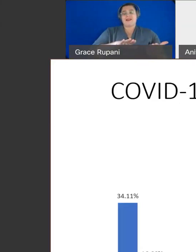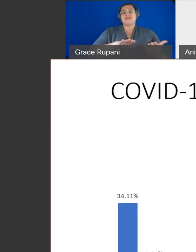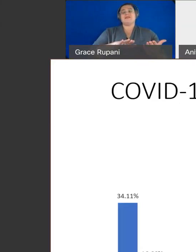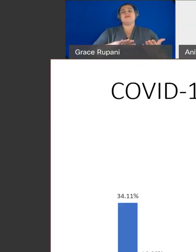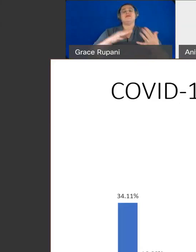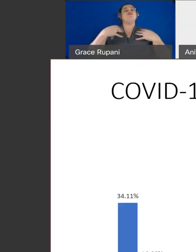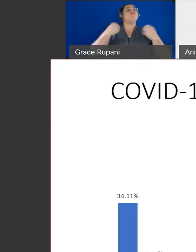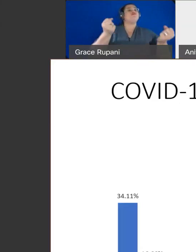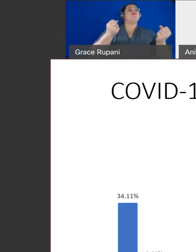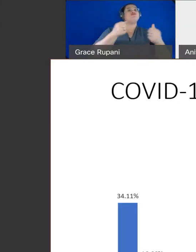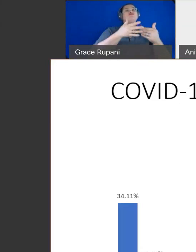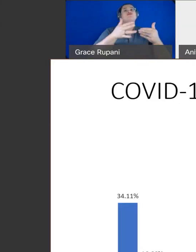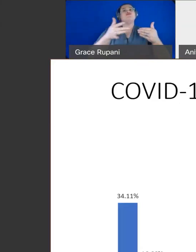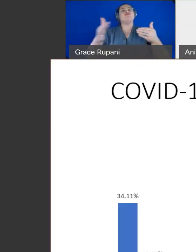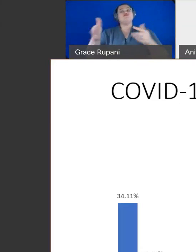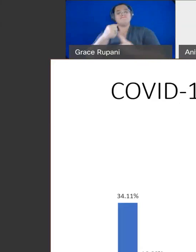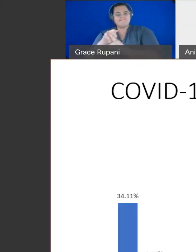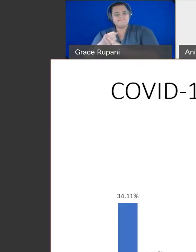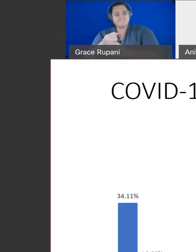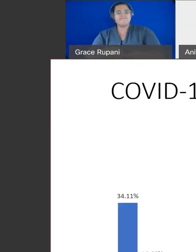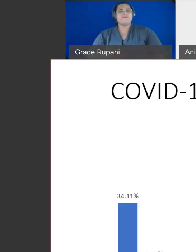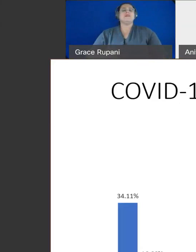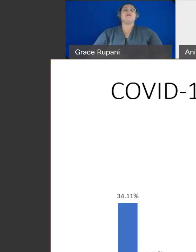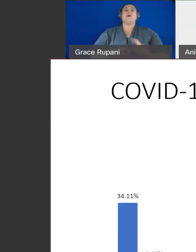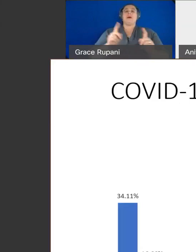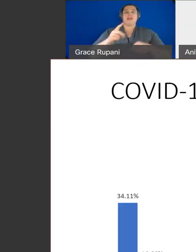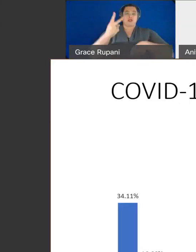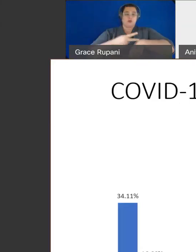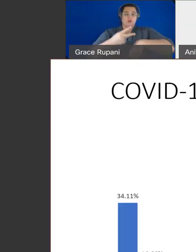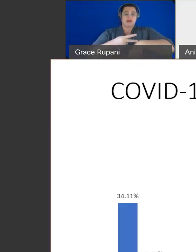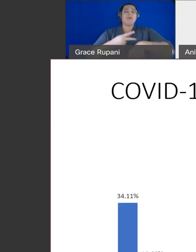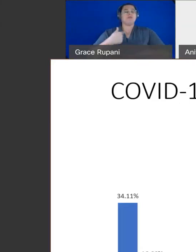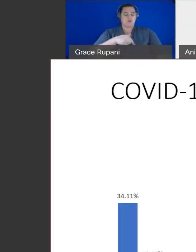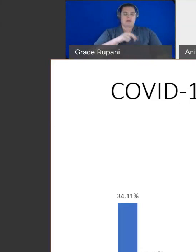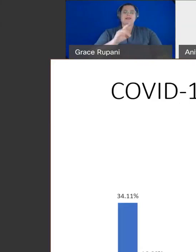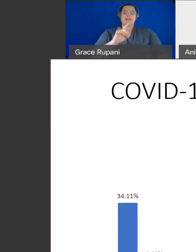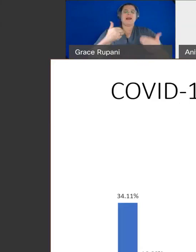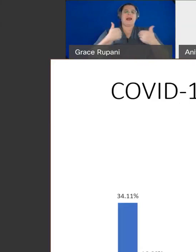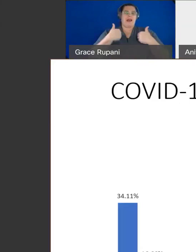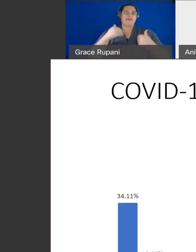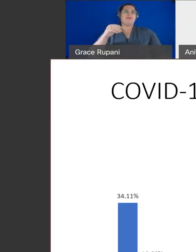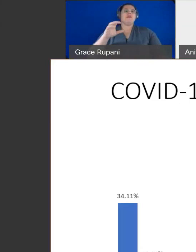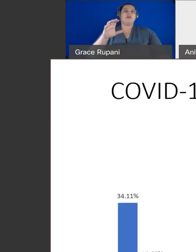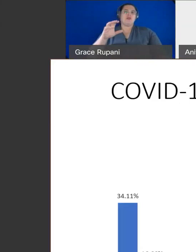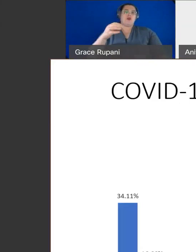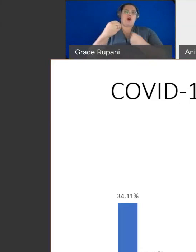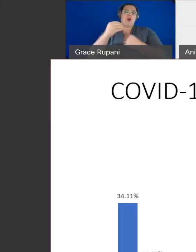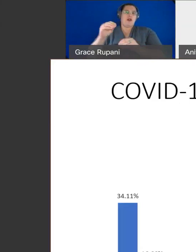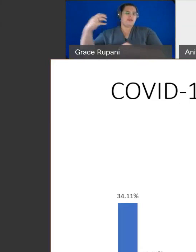we have had an OCME determination that it was not, in fact, that coronavirus was not the cause of